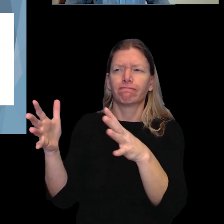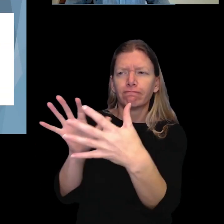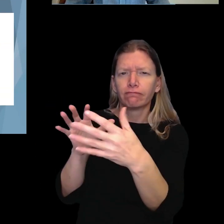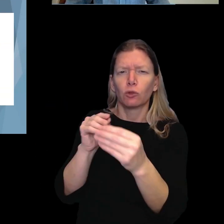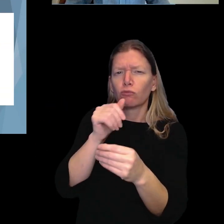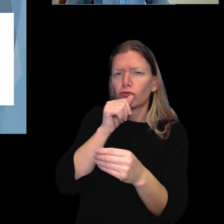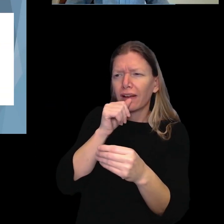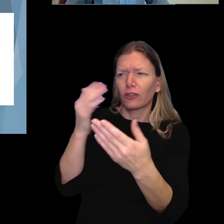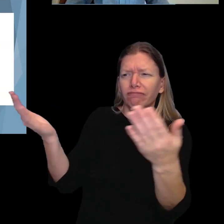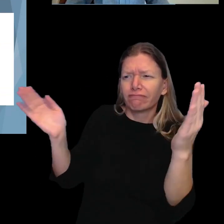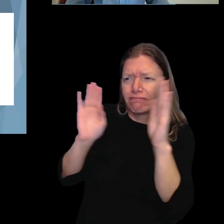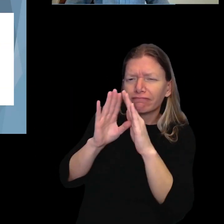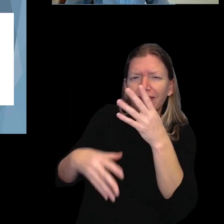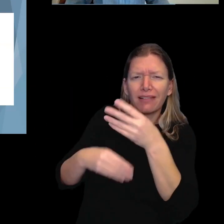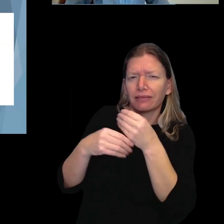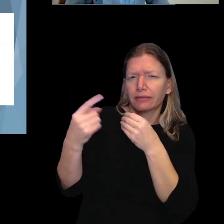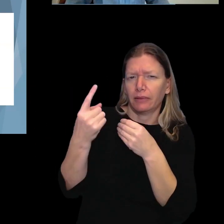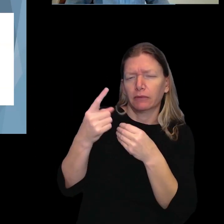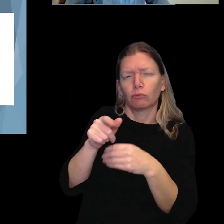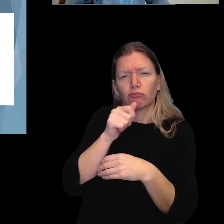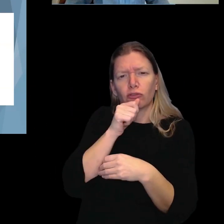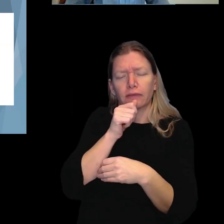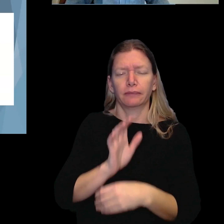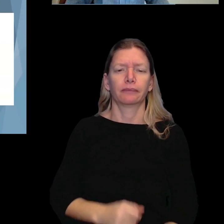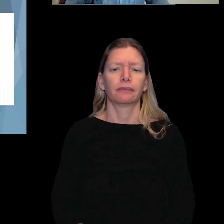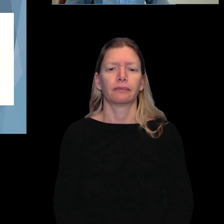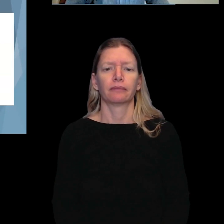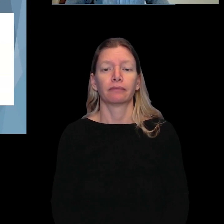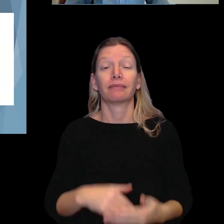the setup be changed so that a person can vote privately.